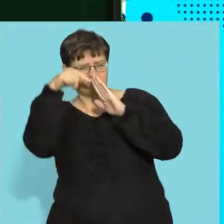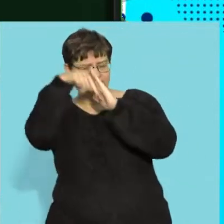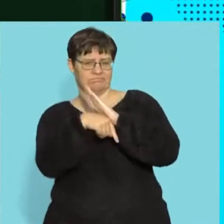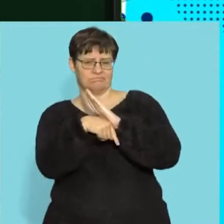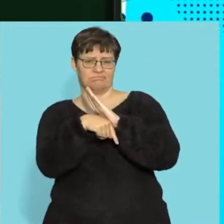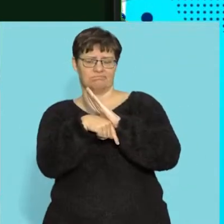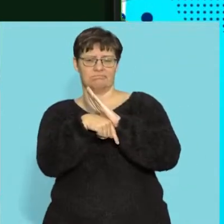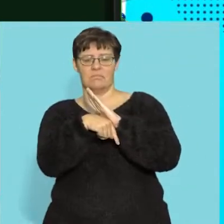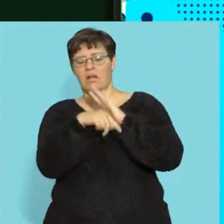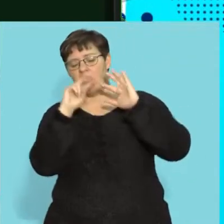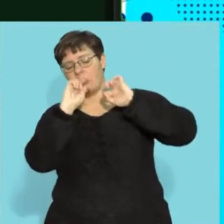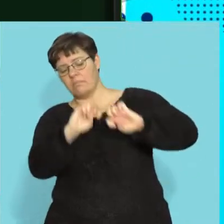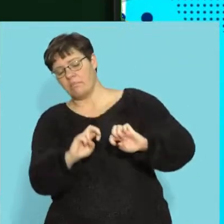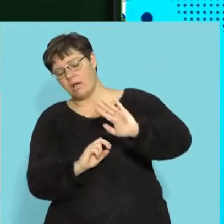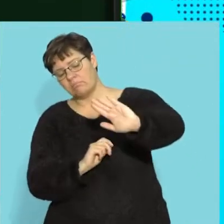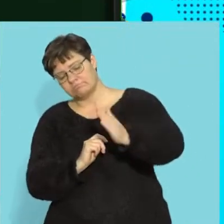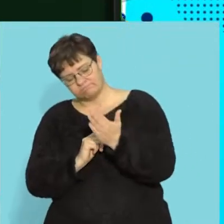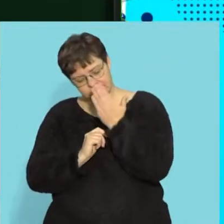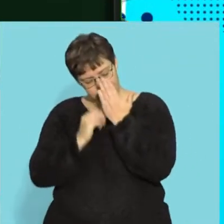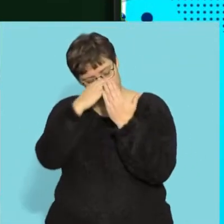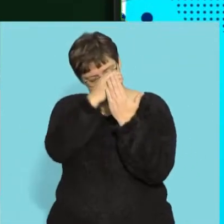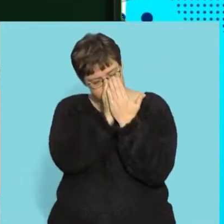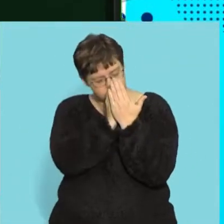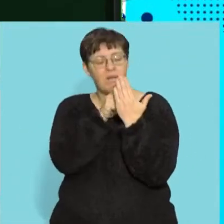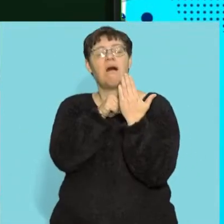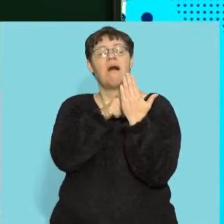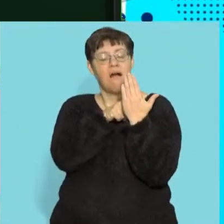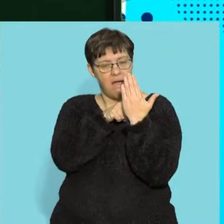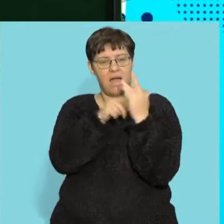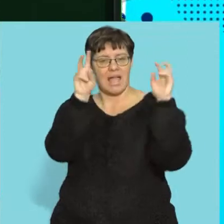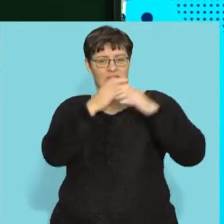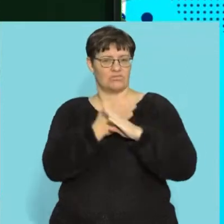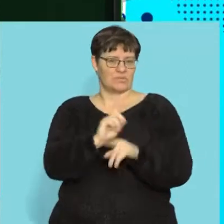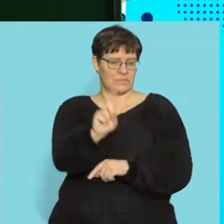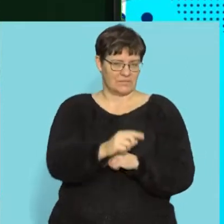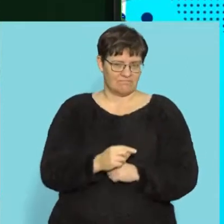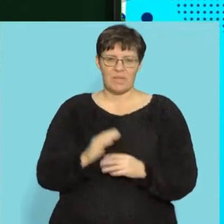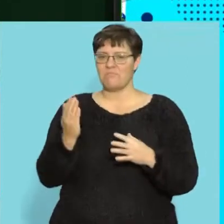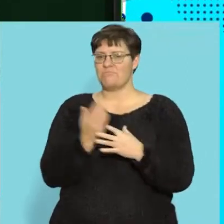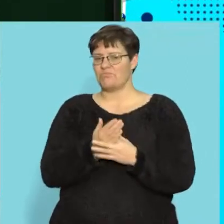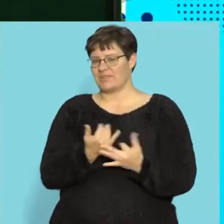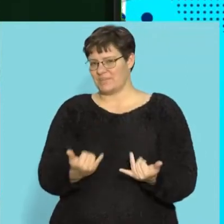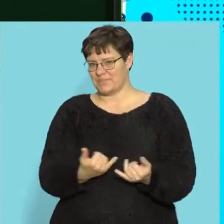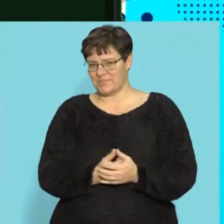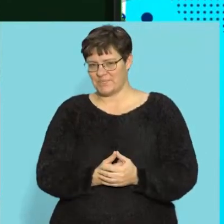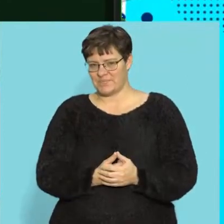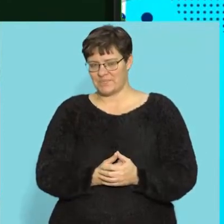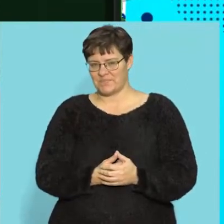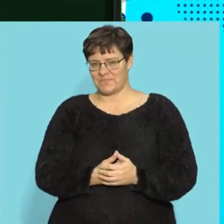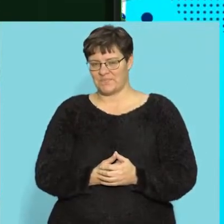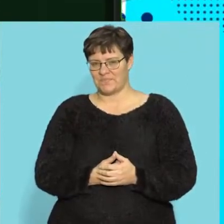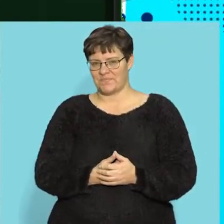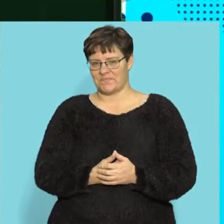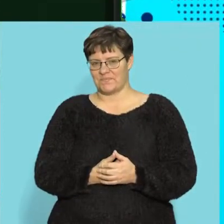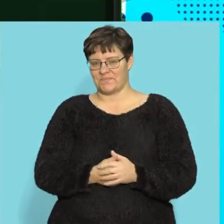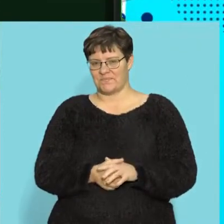explore more, the microscopic view in terms of, electrical resistance. Let's take a short breather for